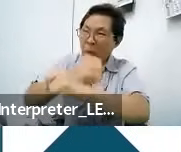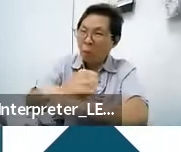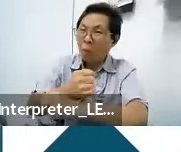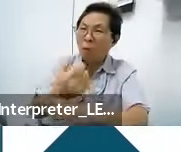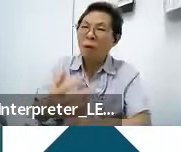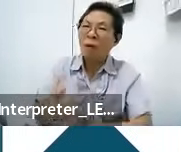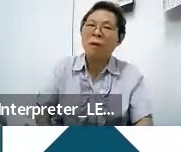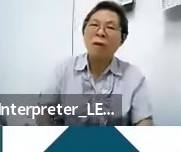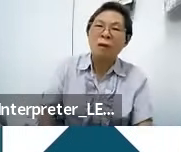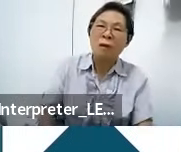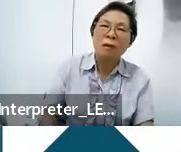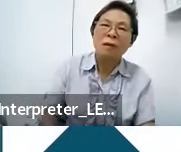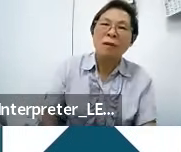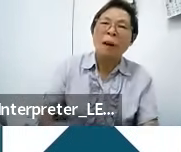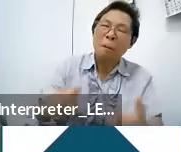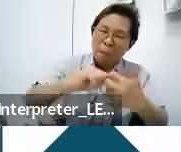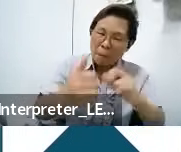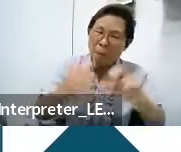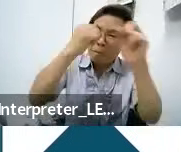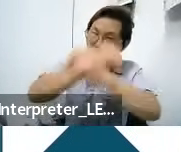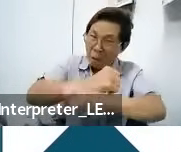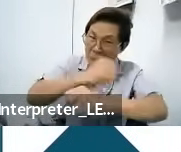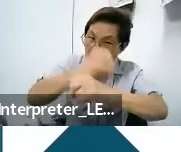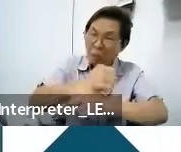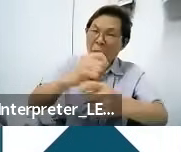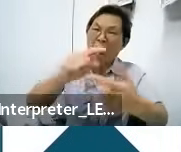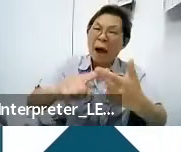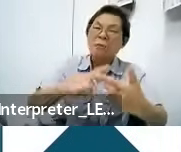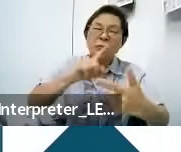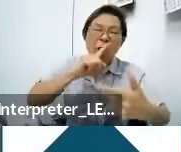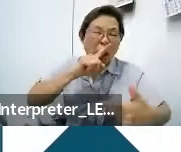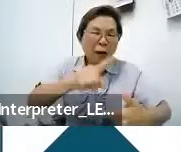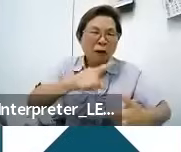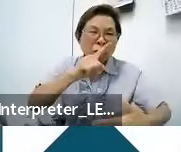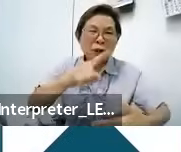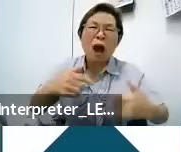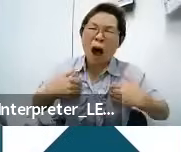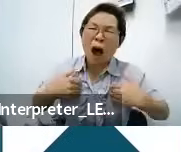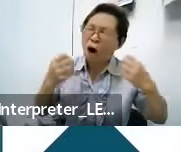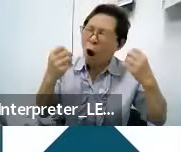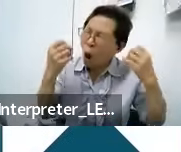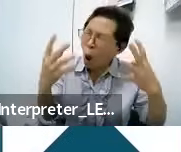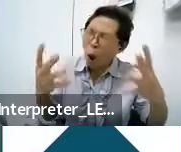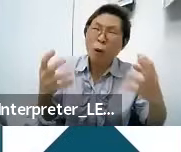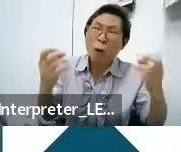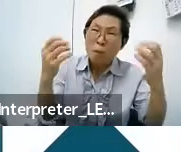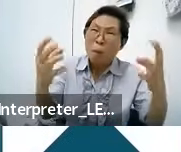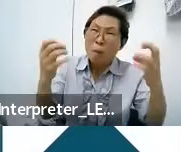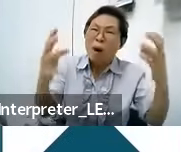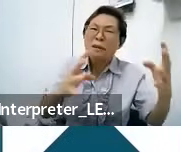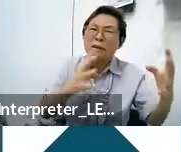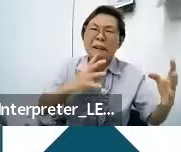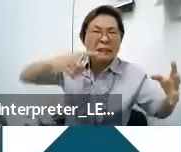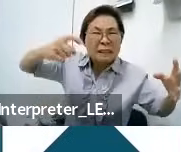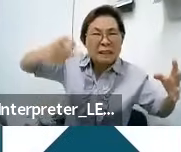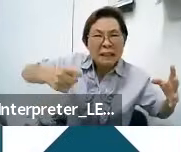three issues or challenges. Actually, there are too many things that need to